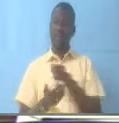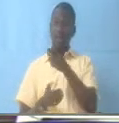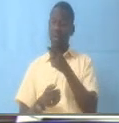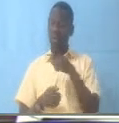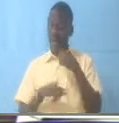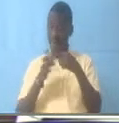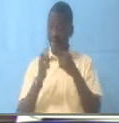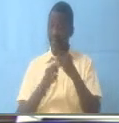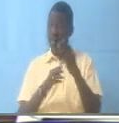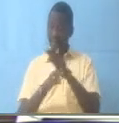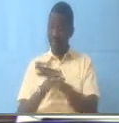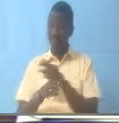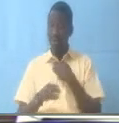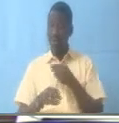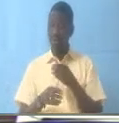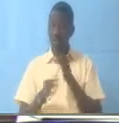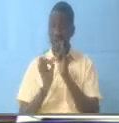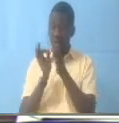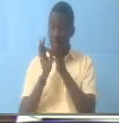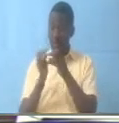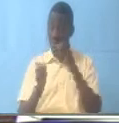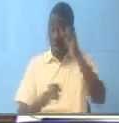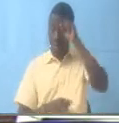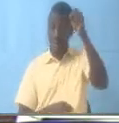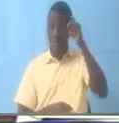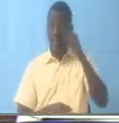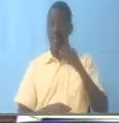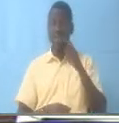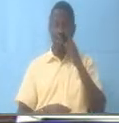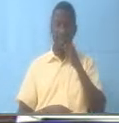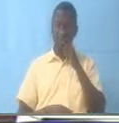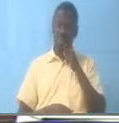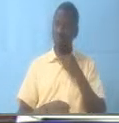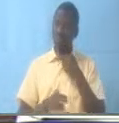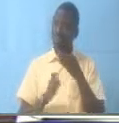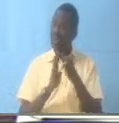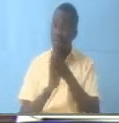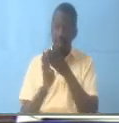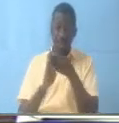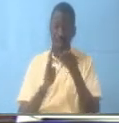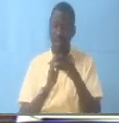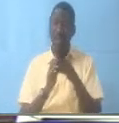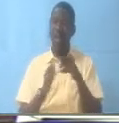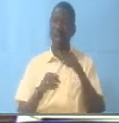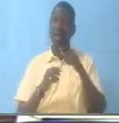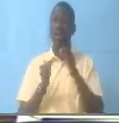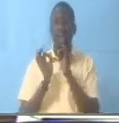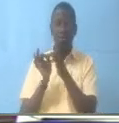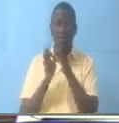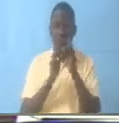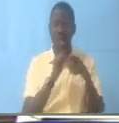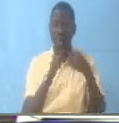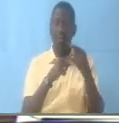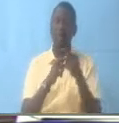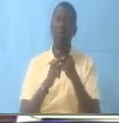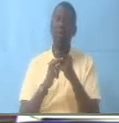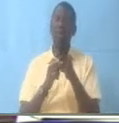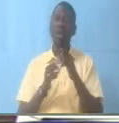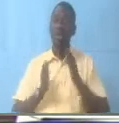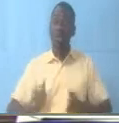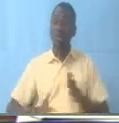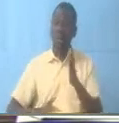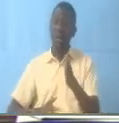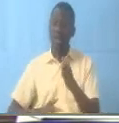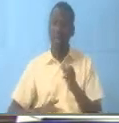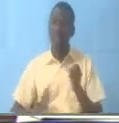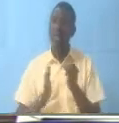also try to have him reason with you on human rights issues with respect to this stance that he took? dafa